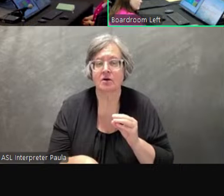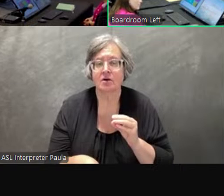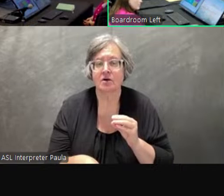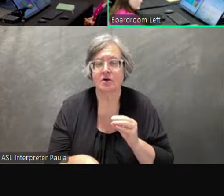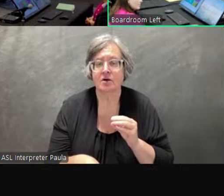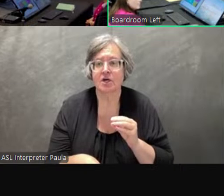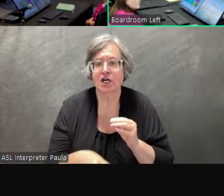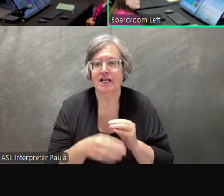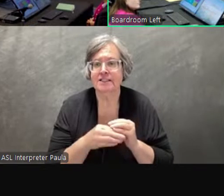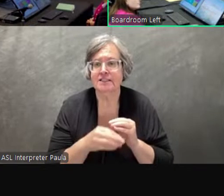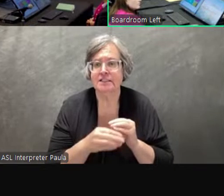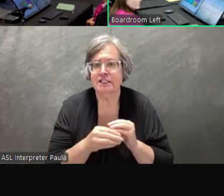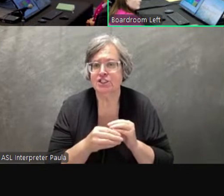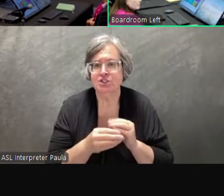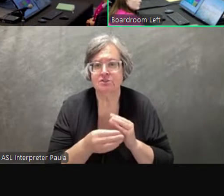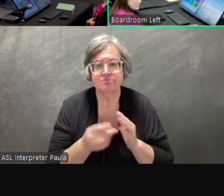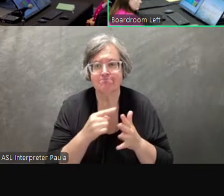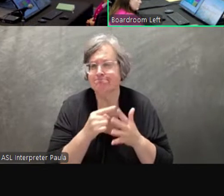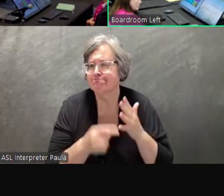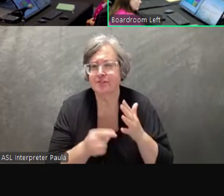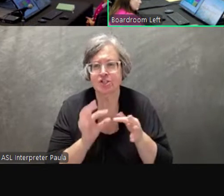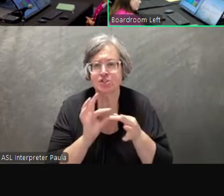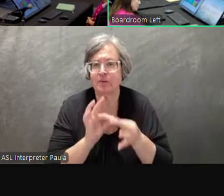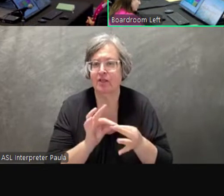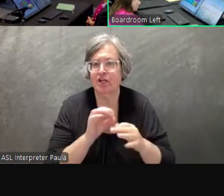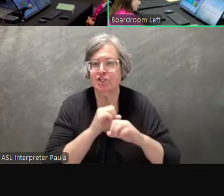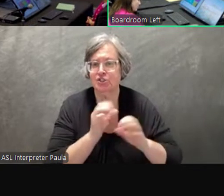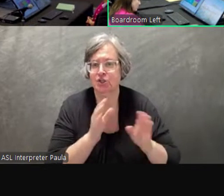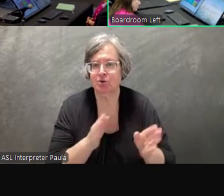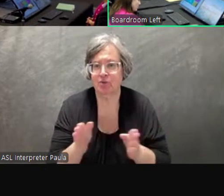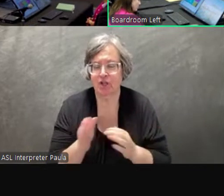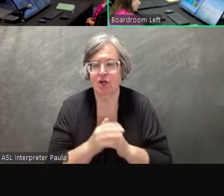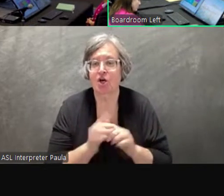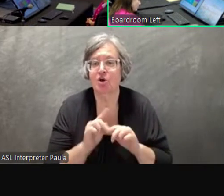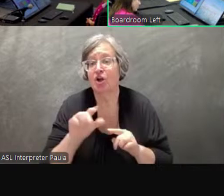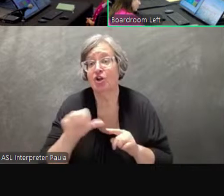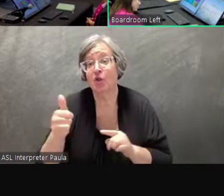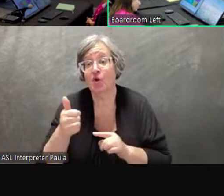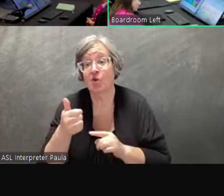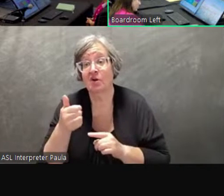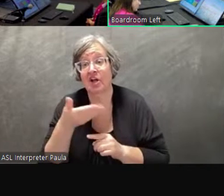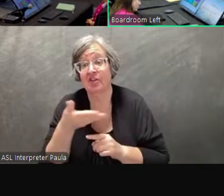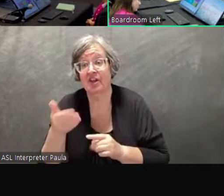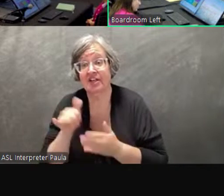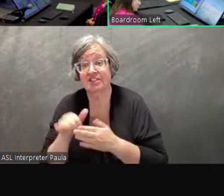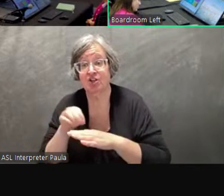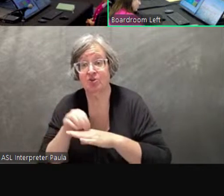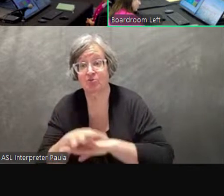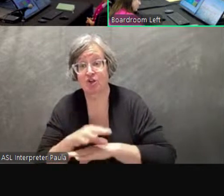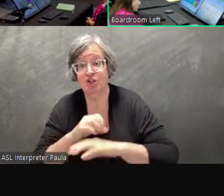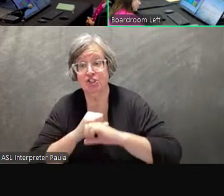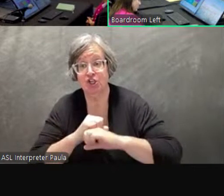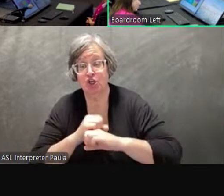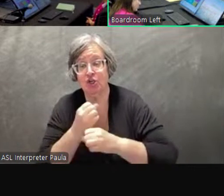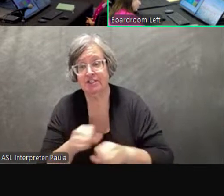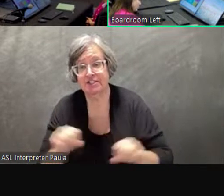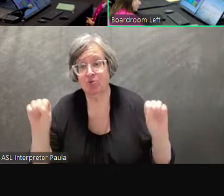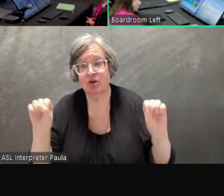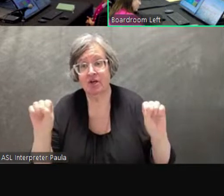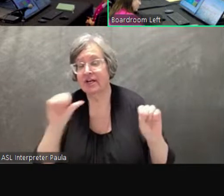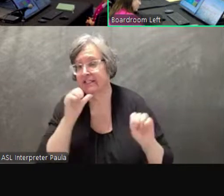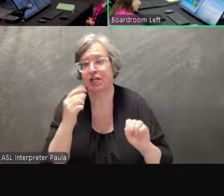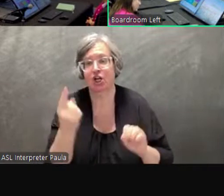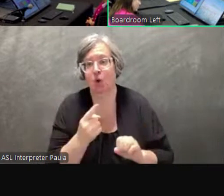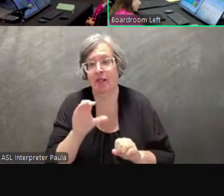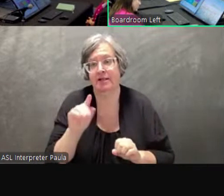security plan, but it was just a recognition of the fact that there are other elements that impact our security and safety that are outside of our